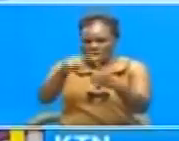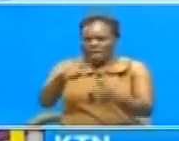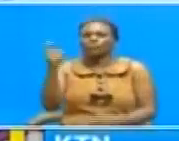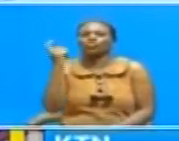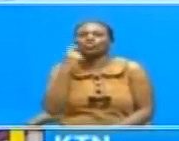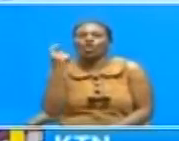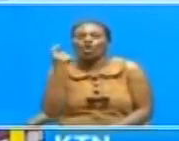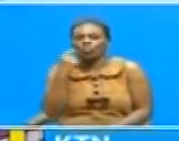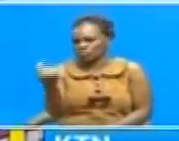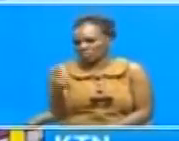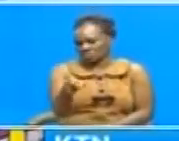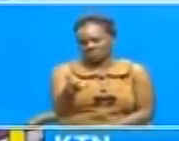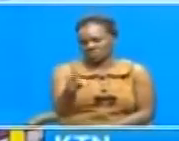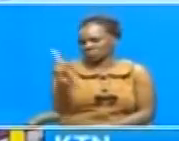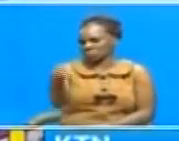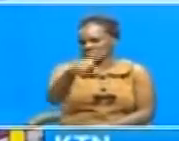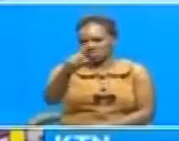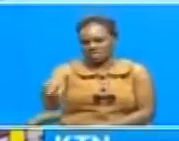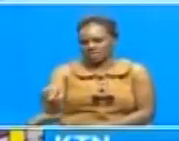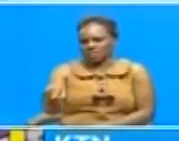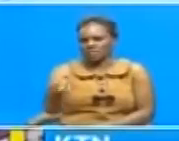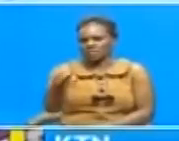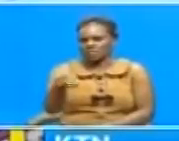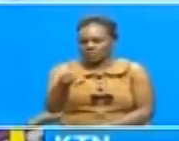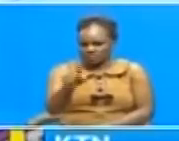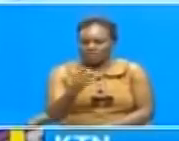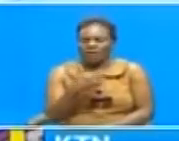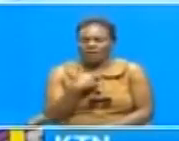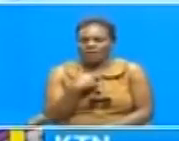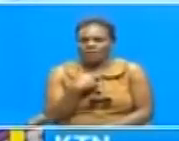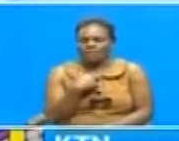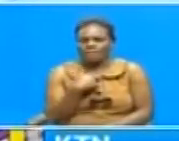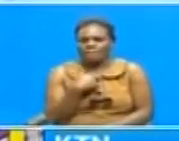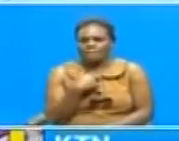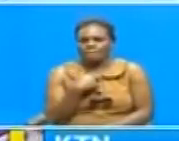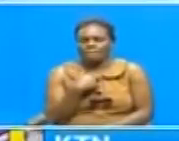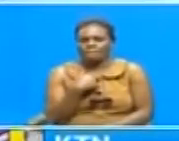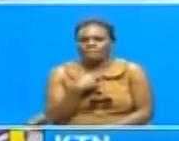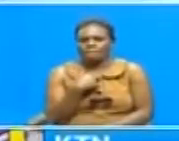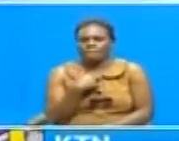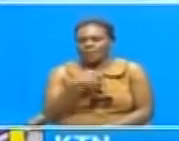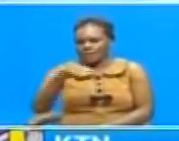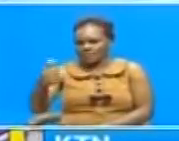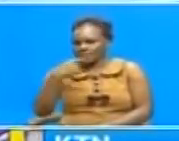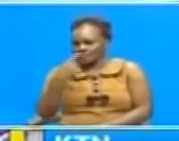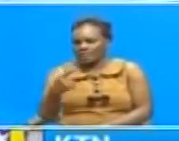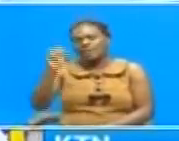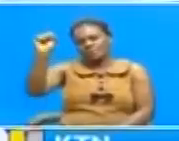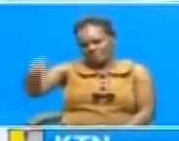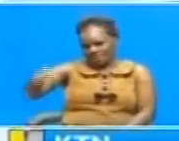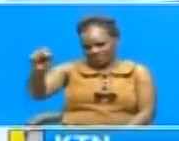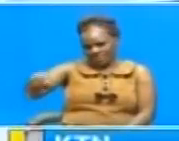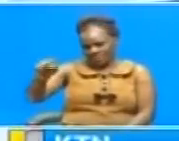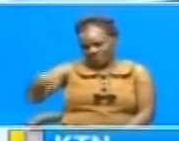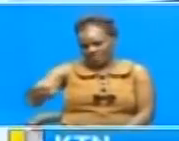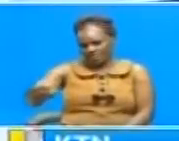retailers willy-nilly. These brewers will just resume production once the euphoria subsides. And on the other side of the coin, there's a yes here.